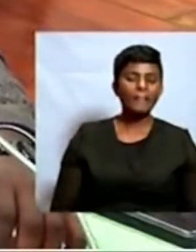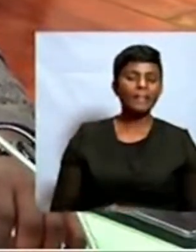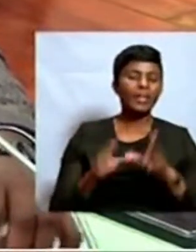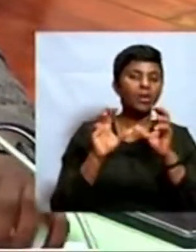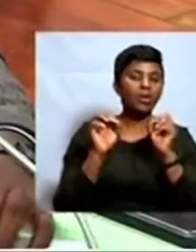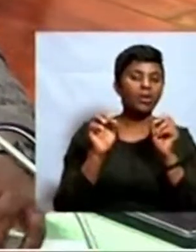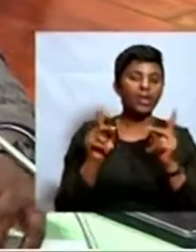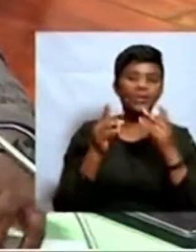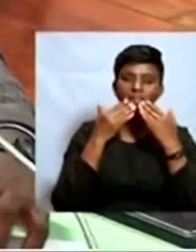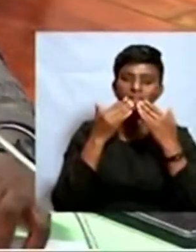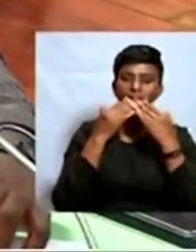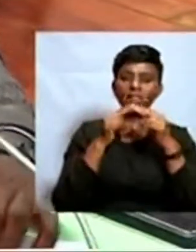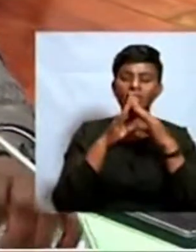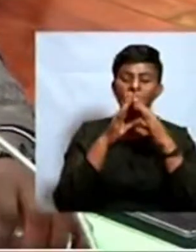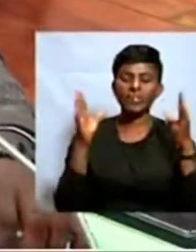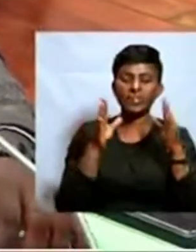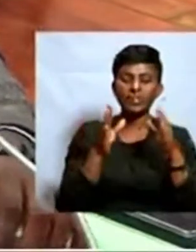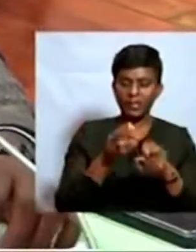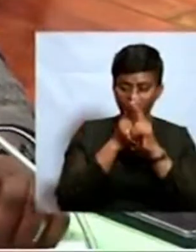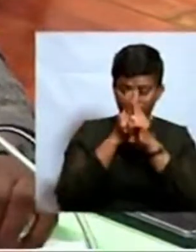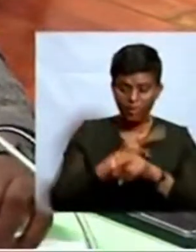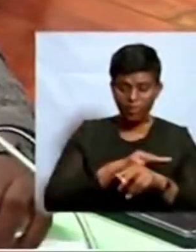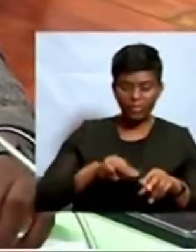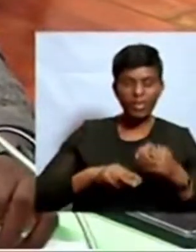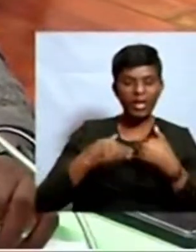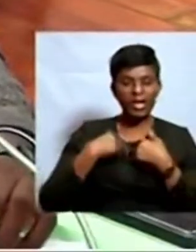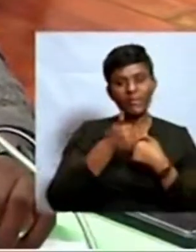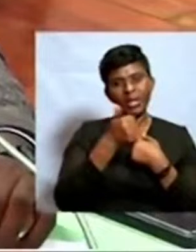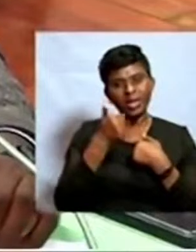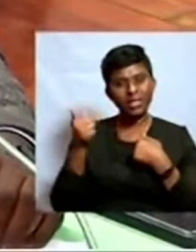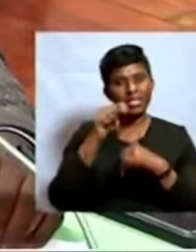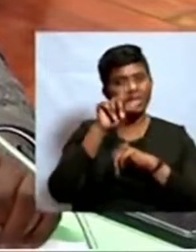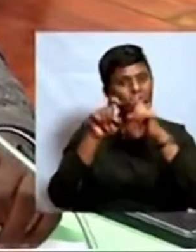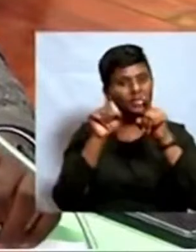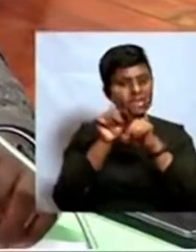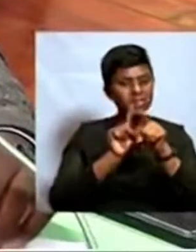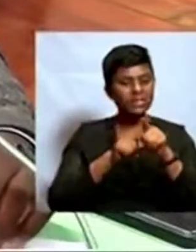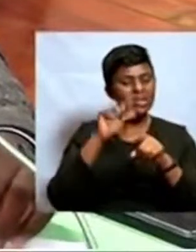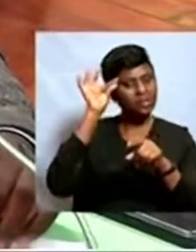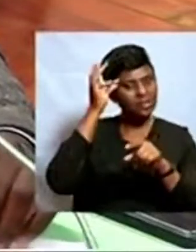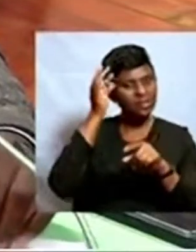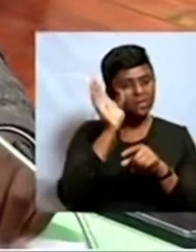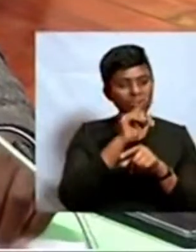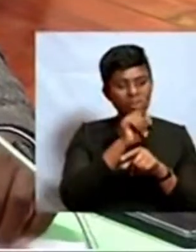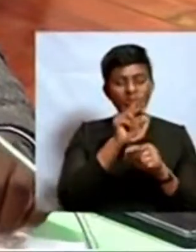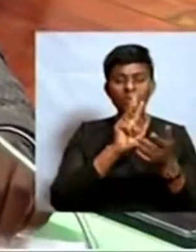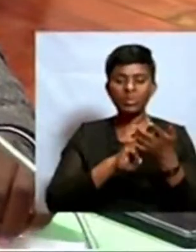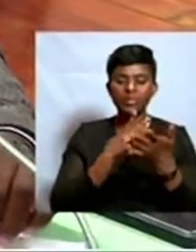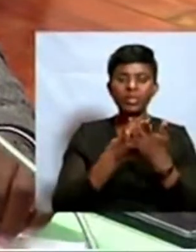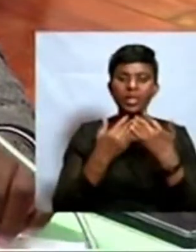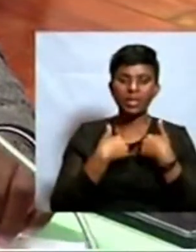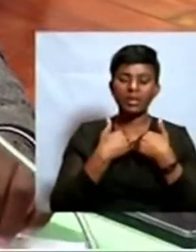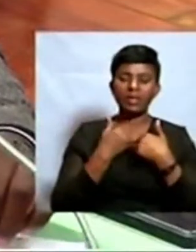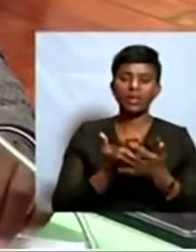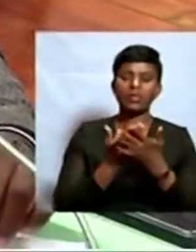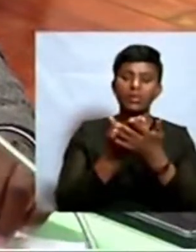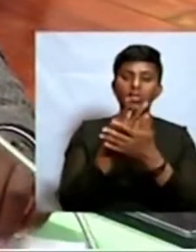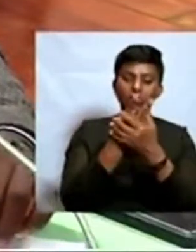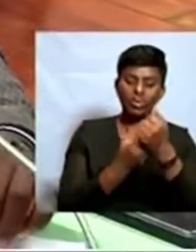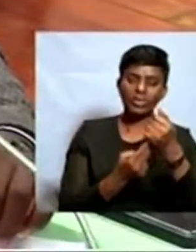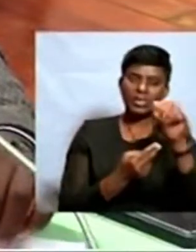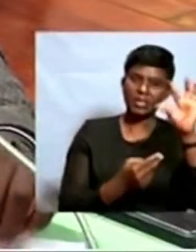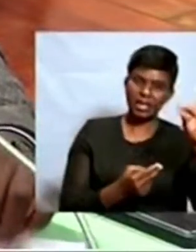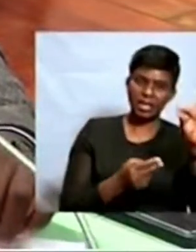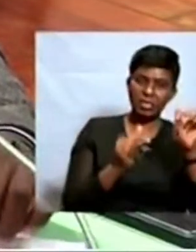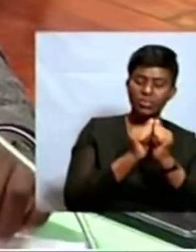Okay, thank you so much. Honorable members, are there any questions? And kindly note that the witness has submitted both on Bill 9 and